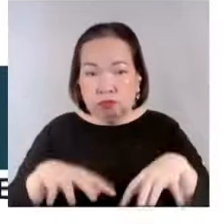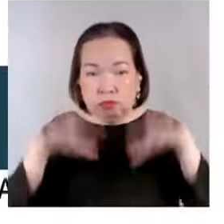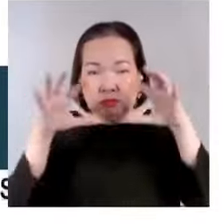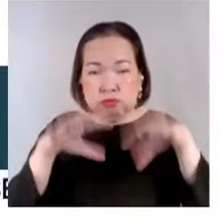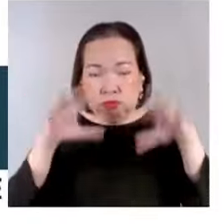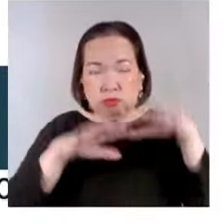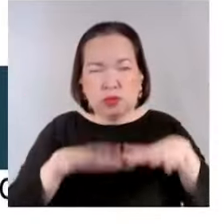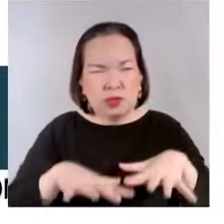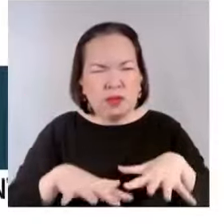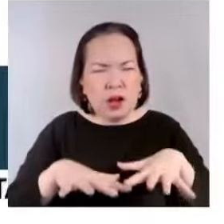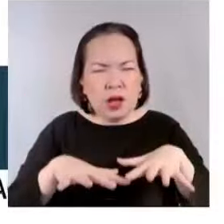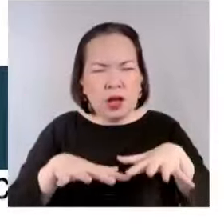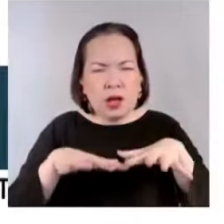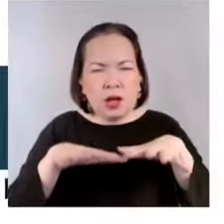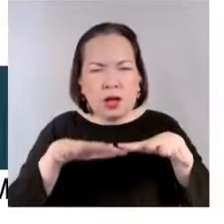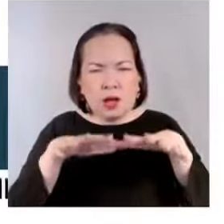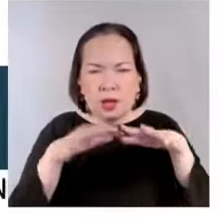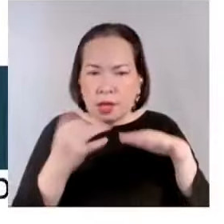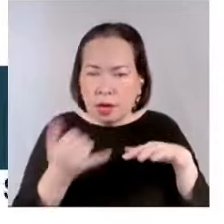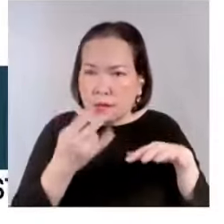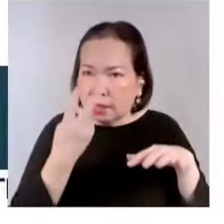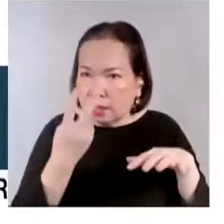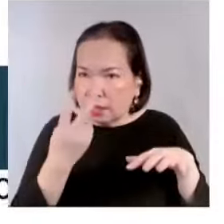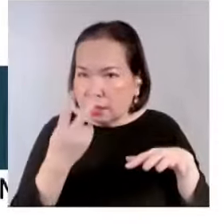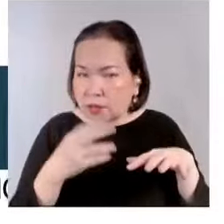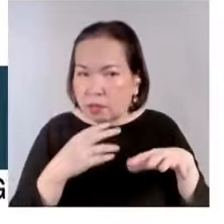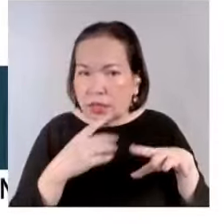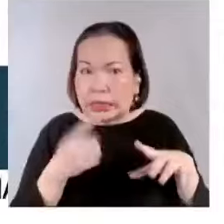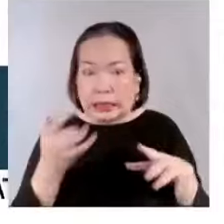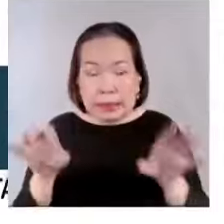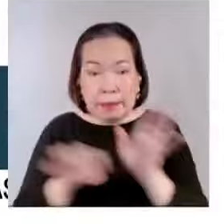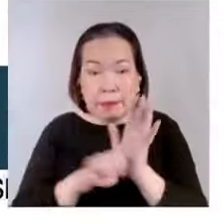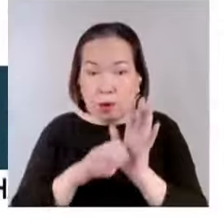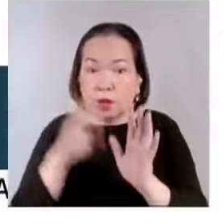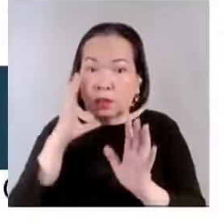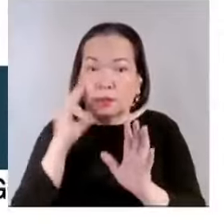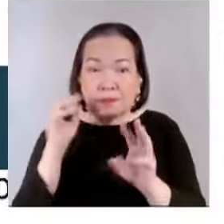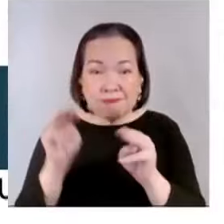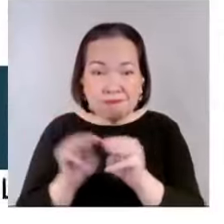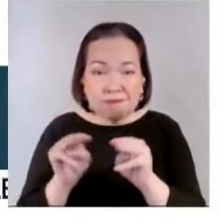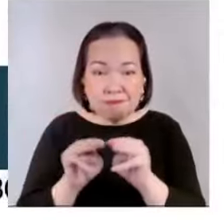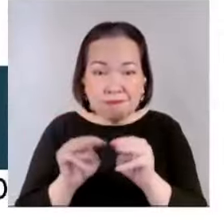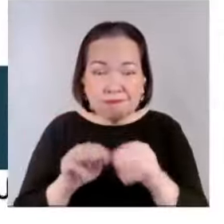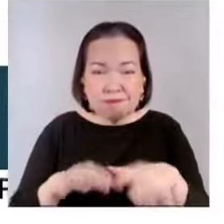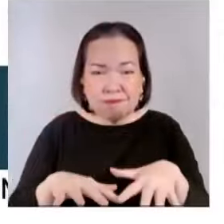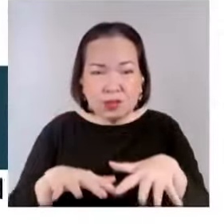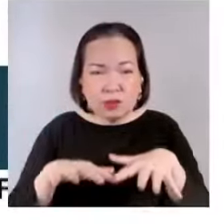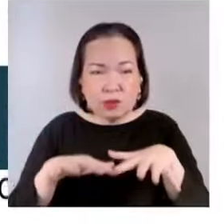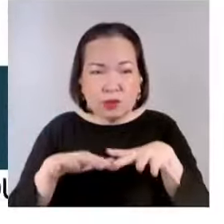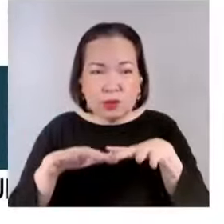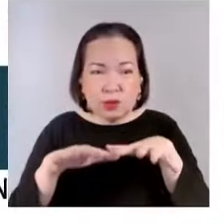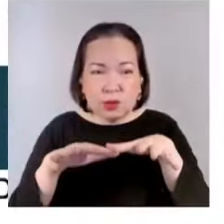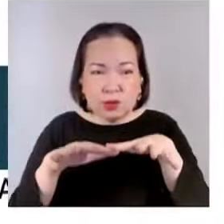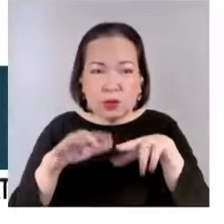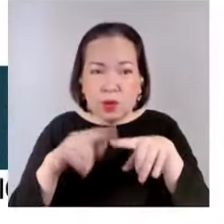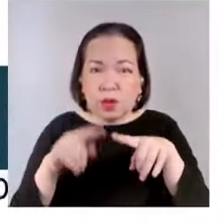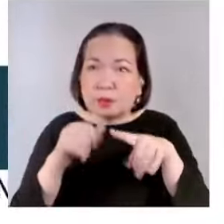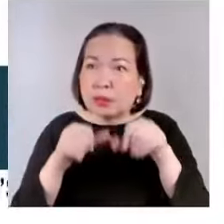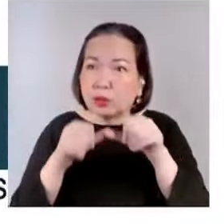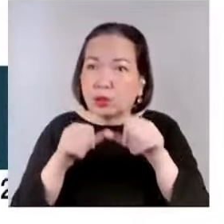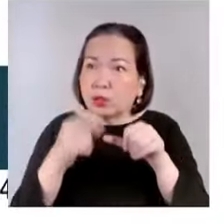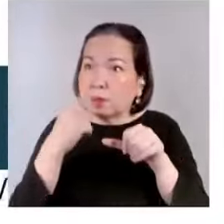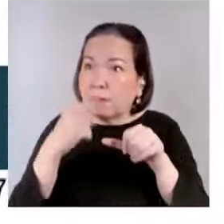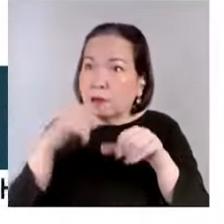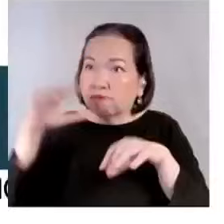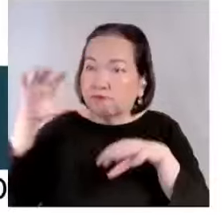water, for example, that Marikina is experiencing, the floodwaters, does this mean that because there's a red rainfall